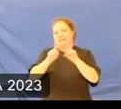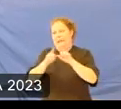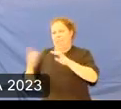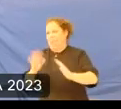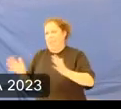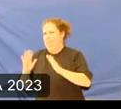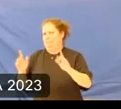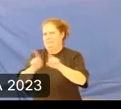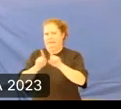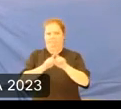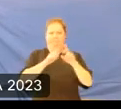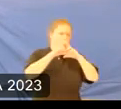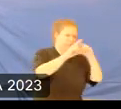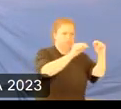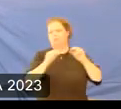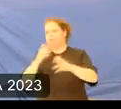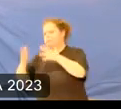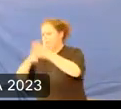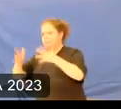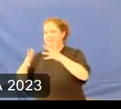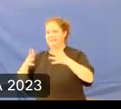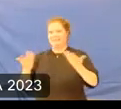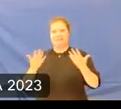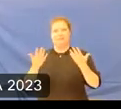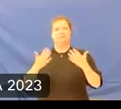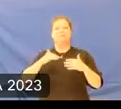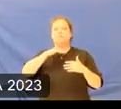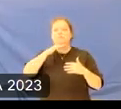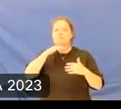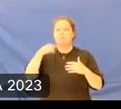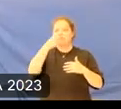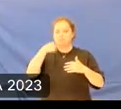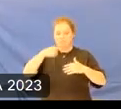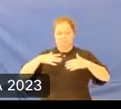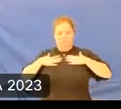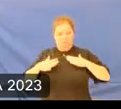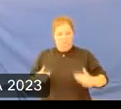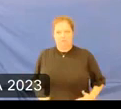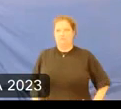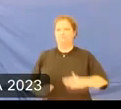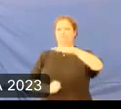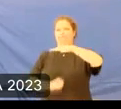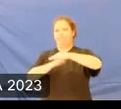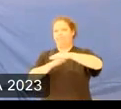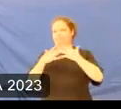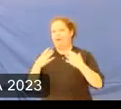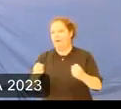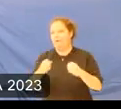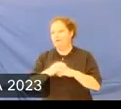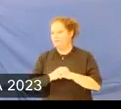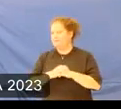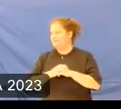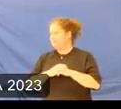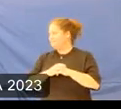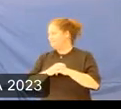is simply a physiological maximum of the speed at which we could speak. So Laver estimates this as about